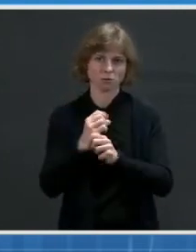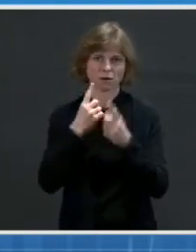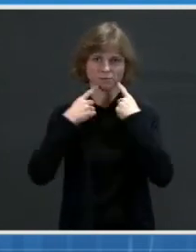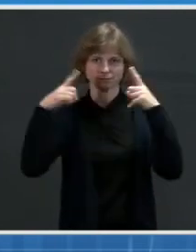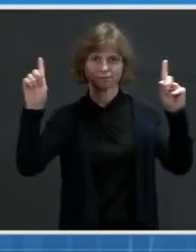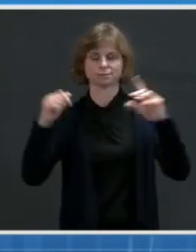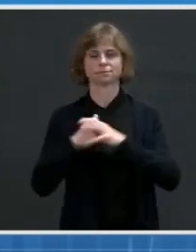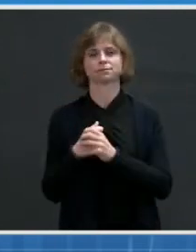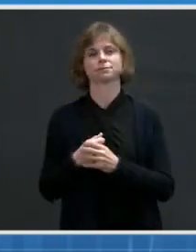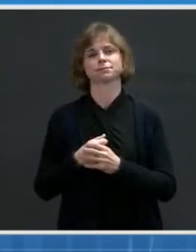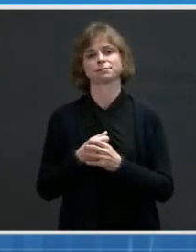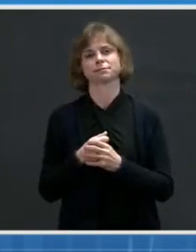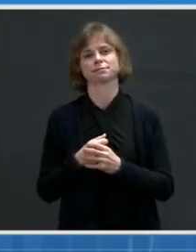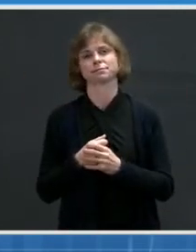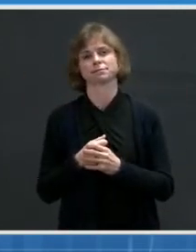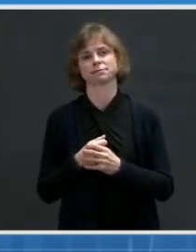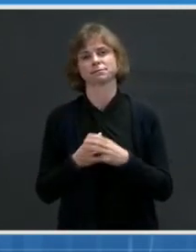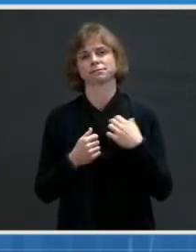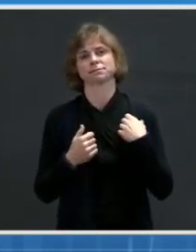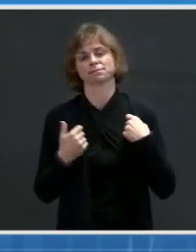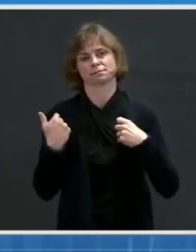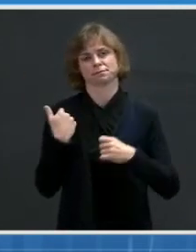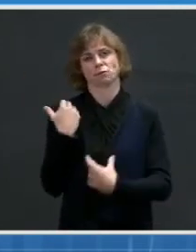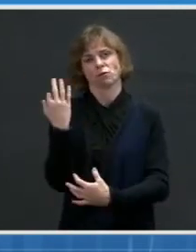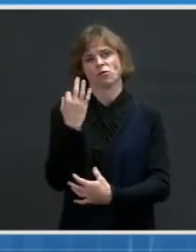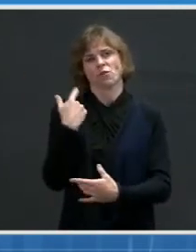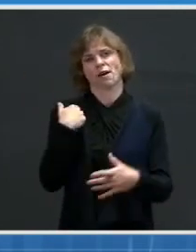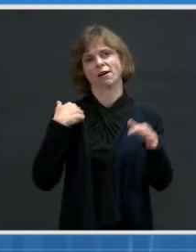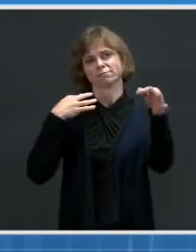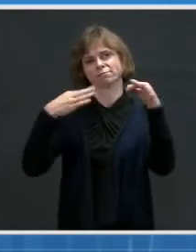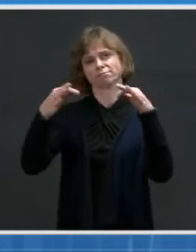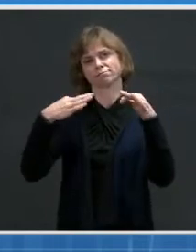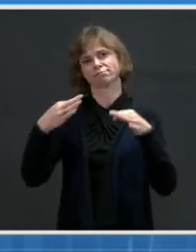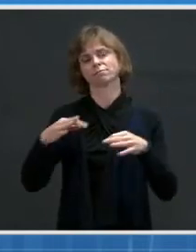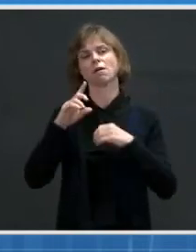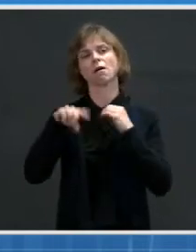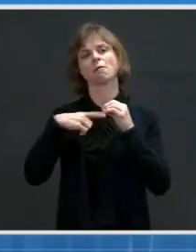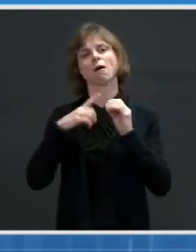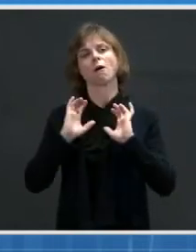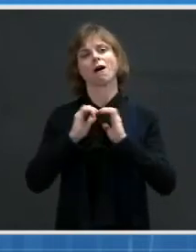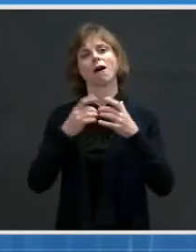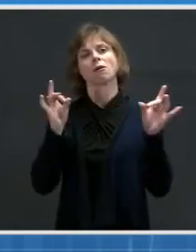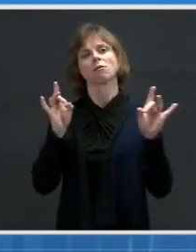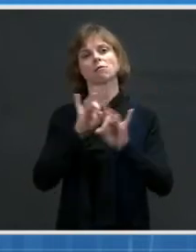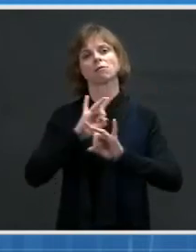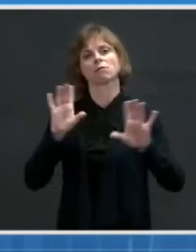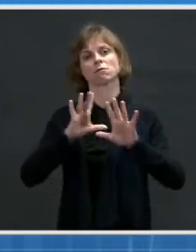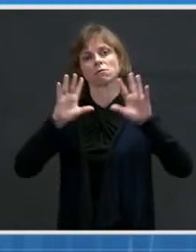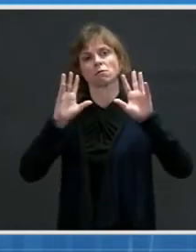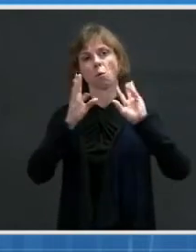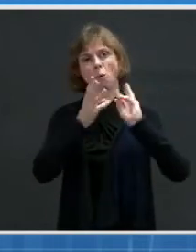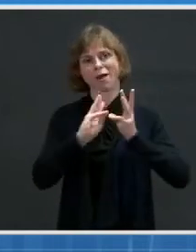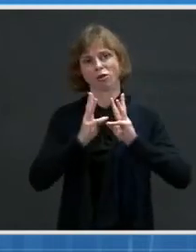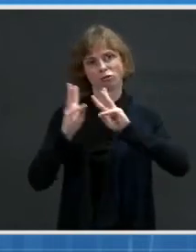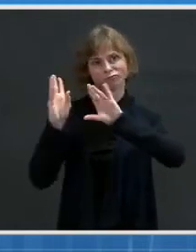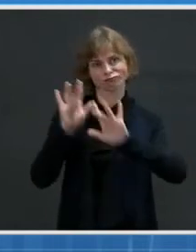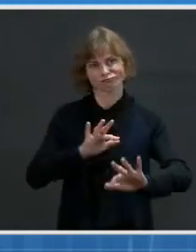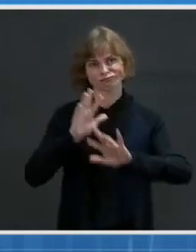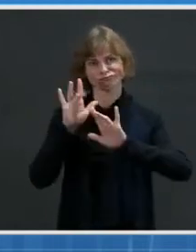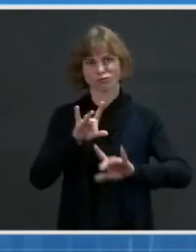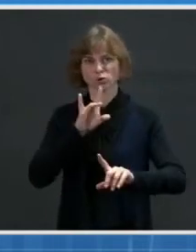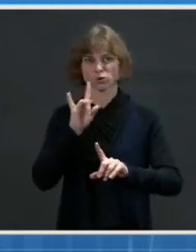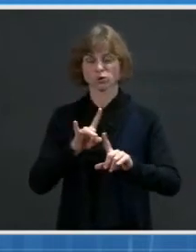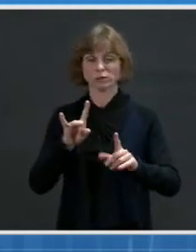On Friday, I provided an overview of how the extreme weather had impacted our vaccination efforts.